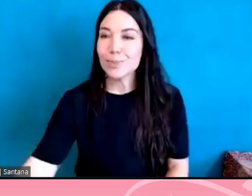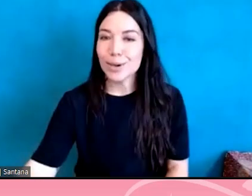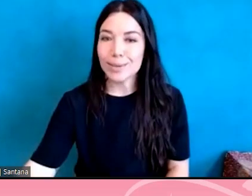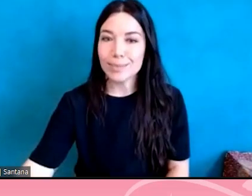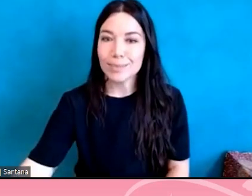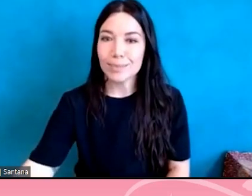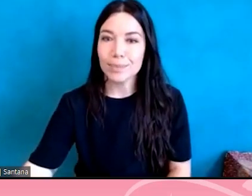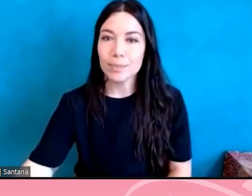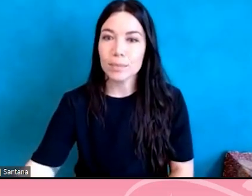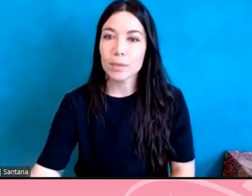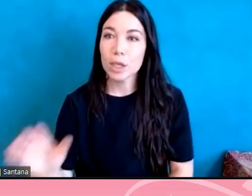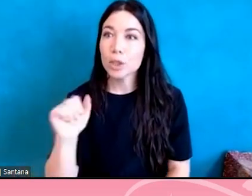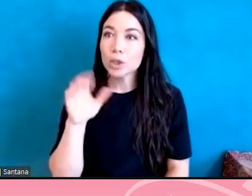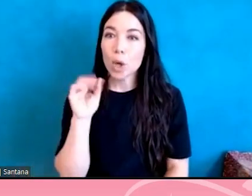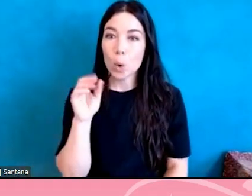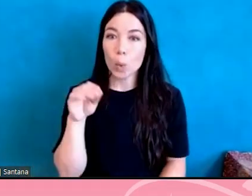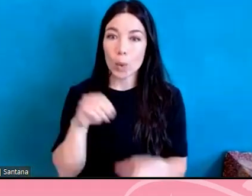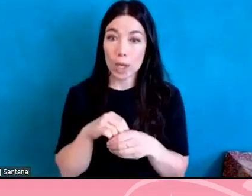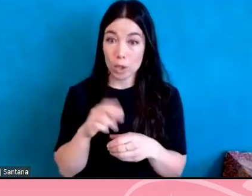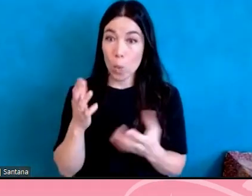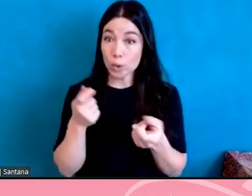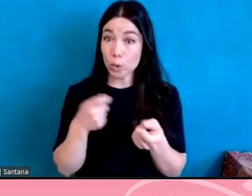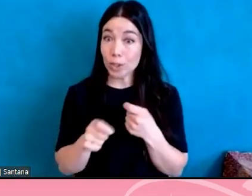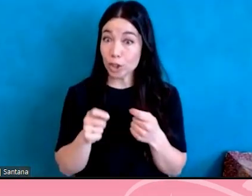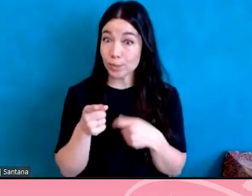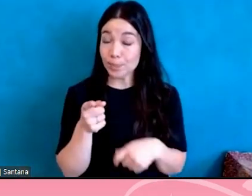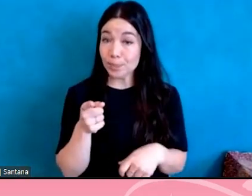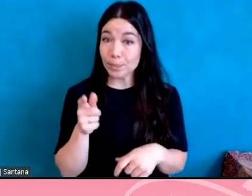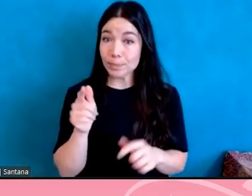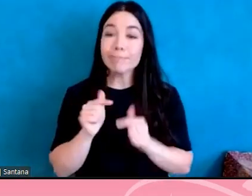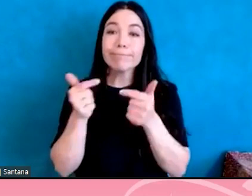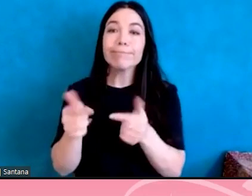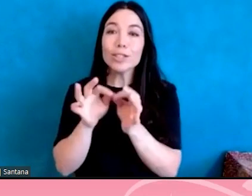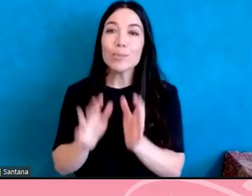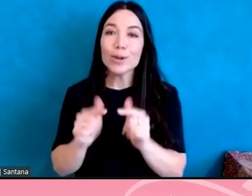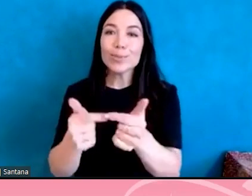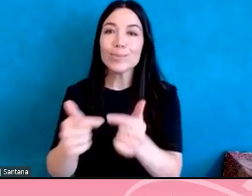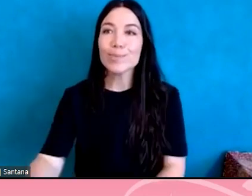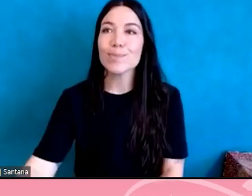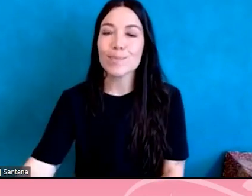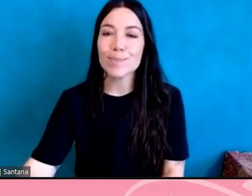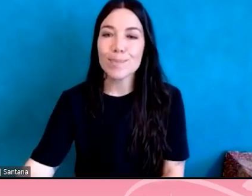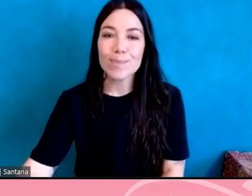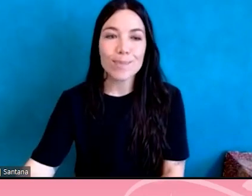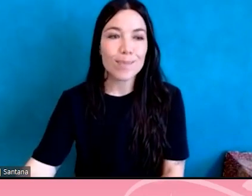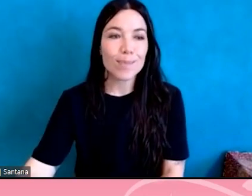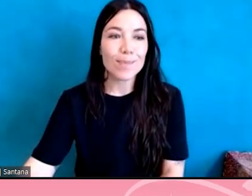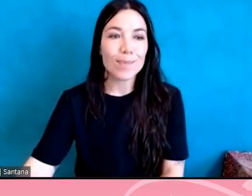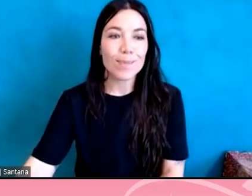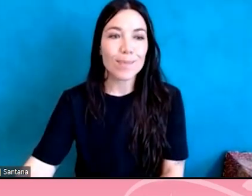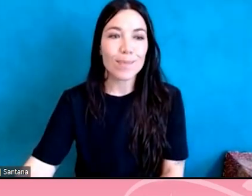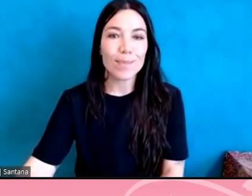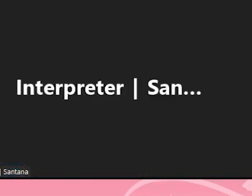So, in the United States, the profession of speech-language pathology was established during a time when variation from middle-class white